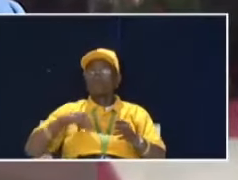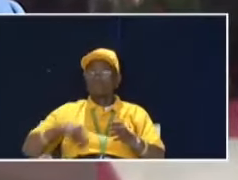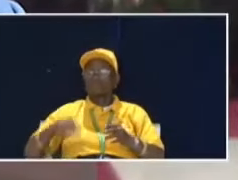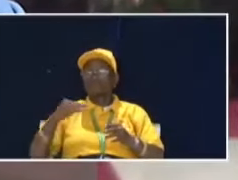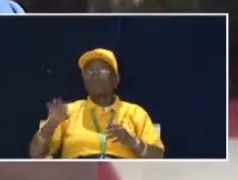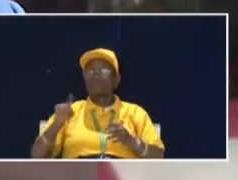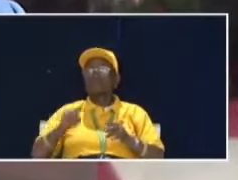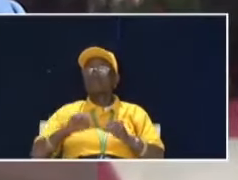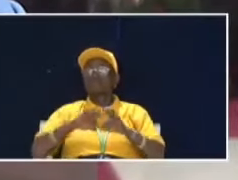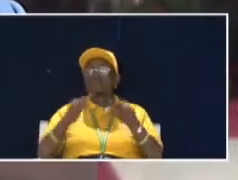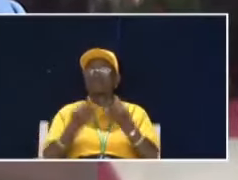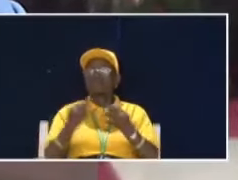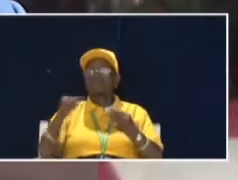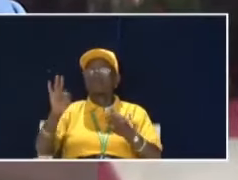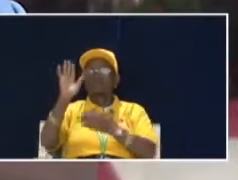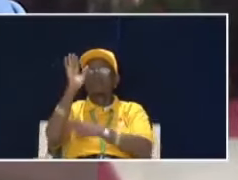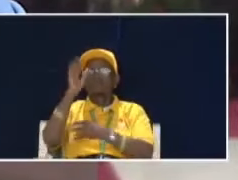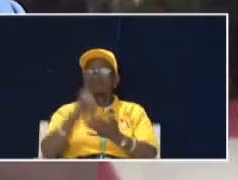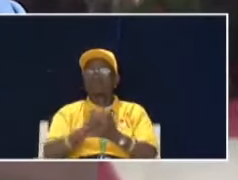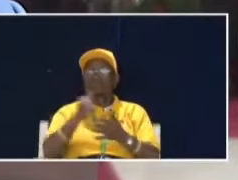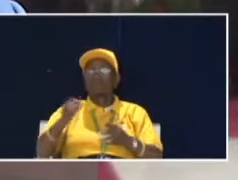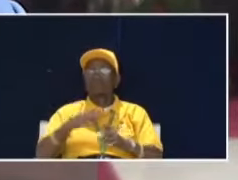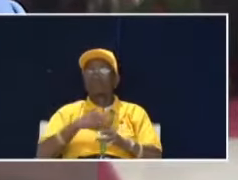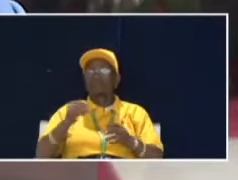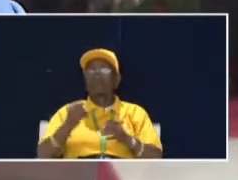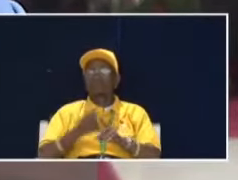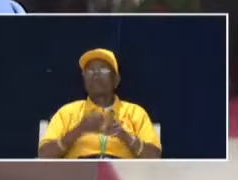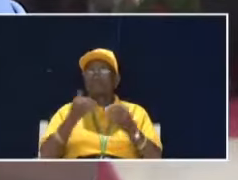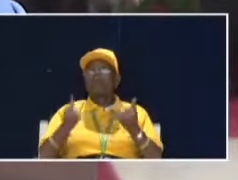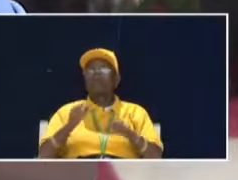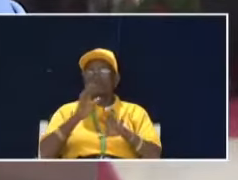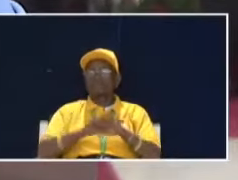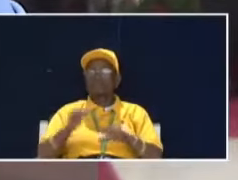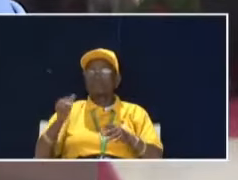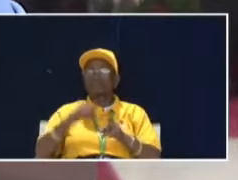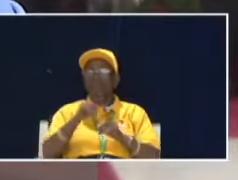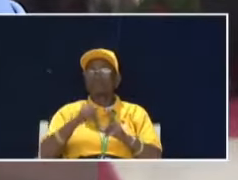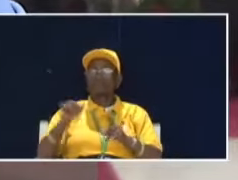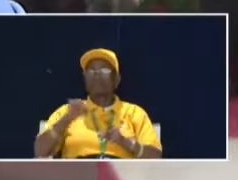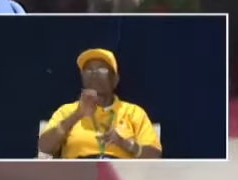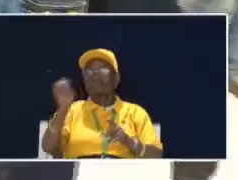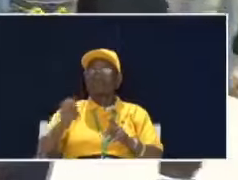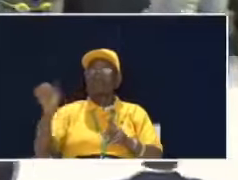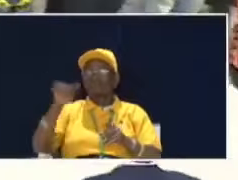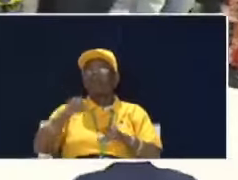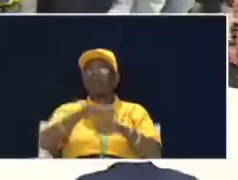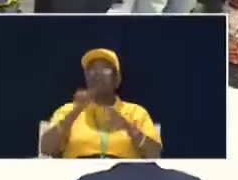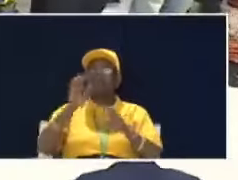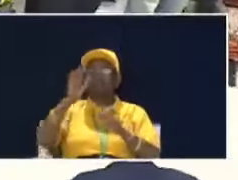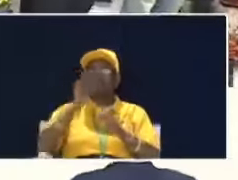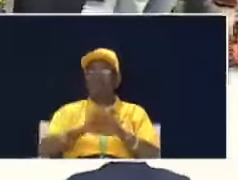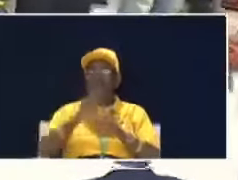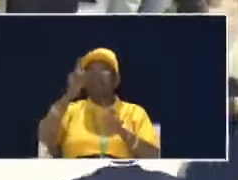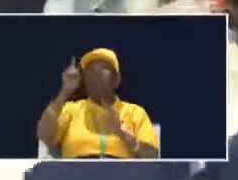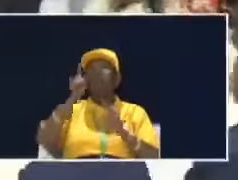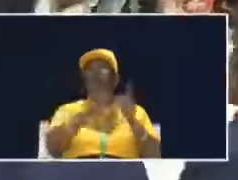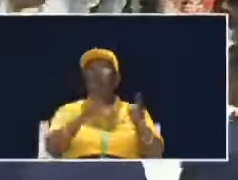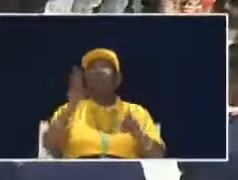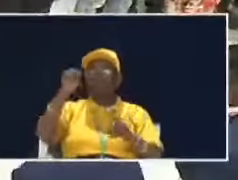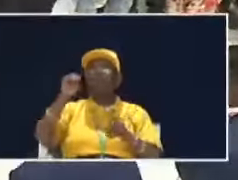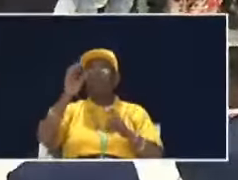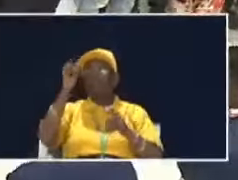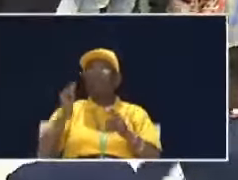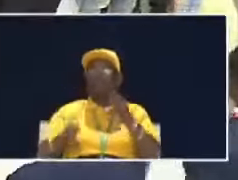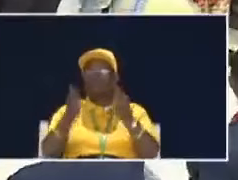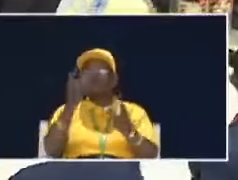God. And from now on, whenever they call on you, please answer them by fire.